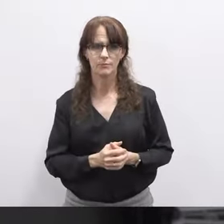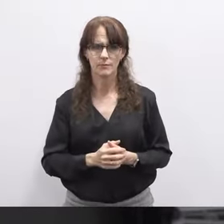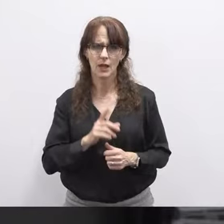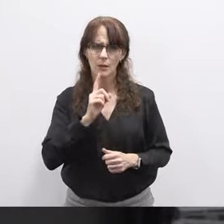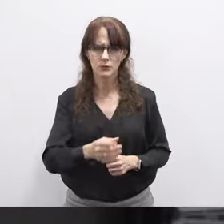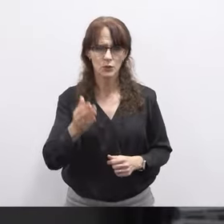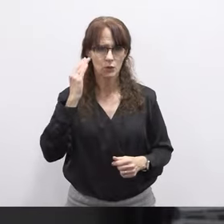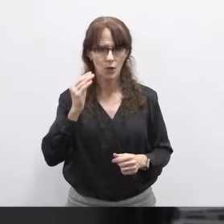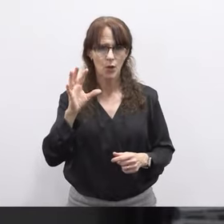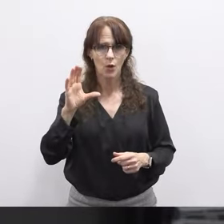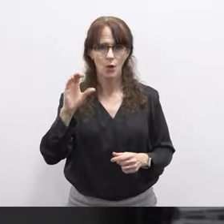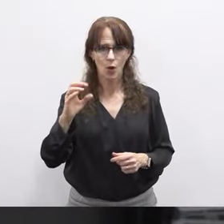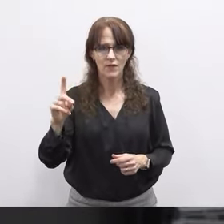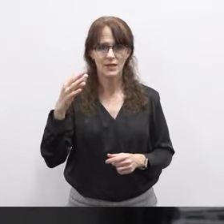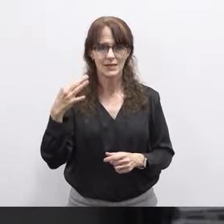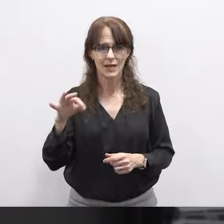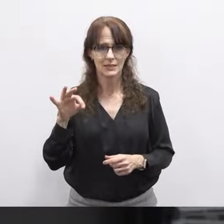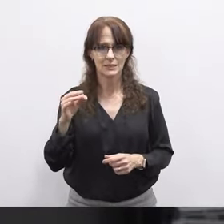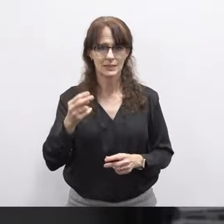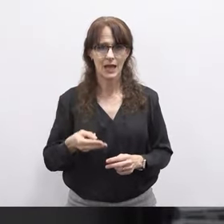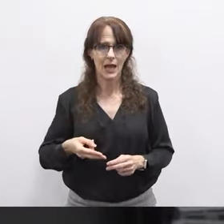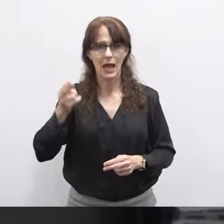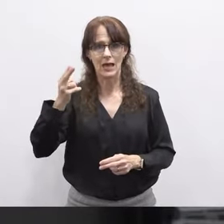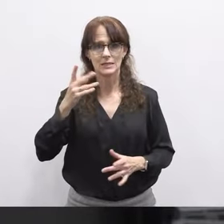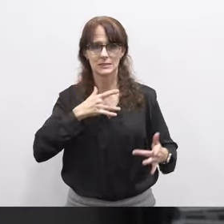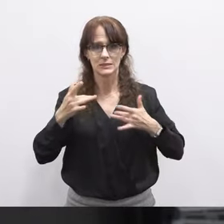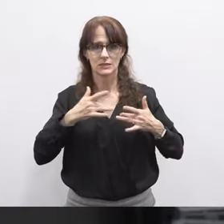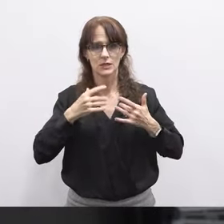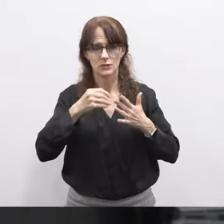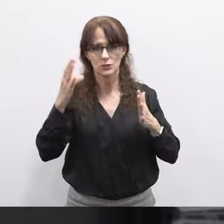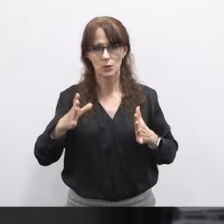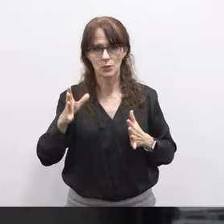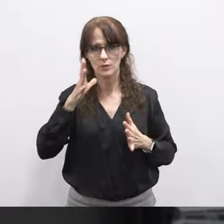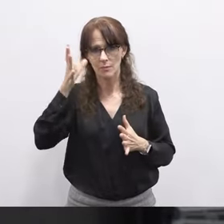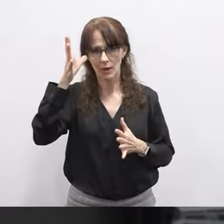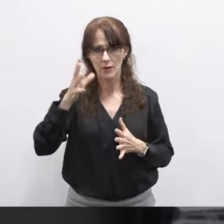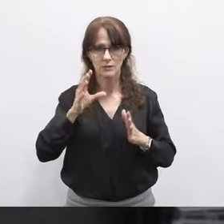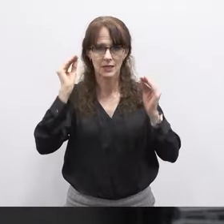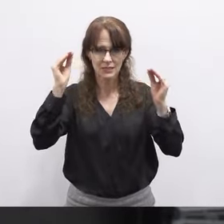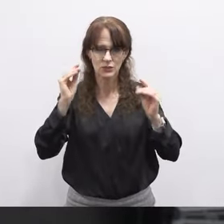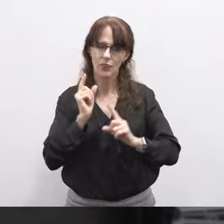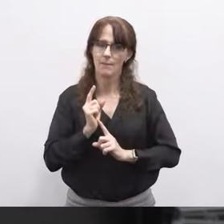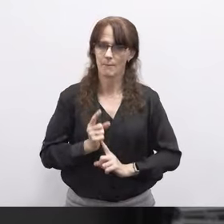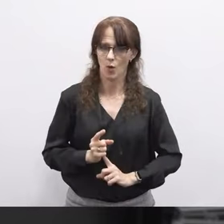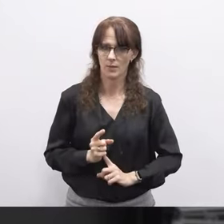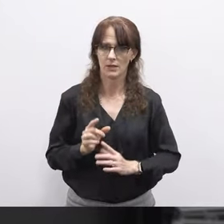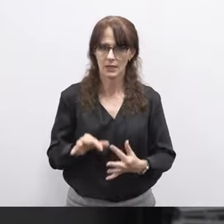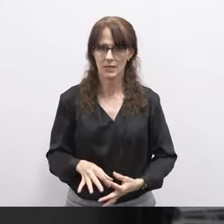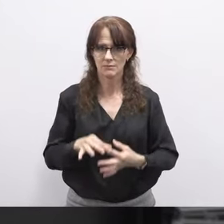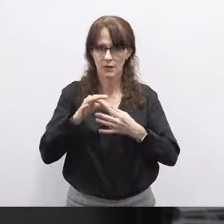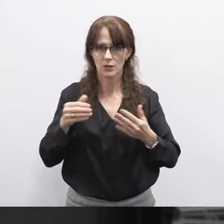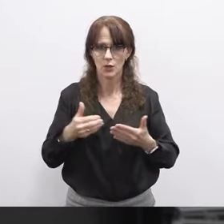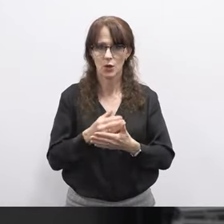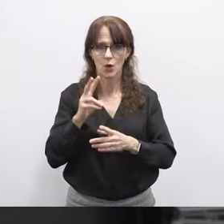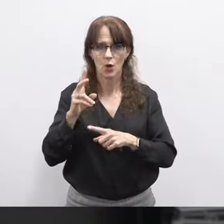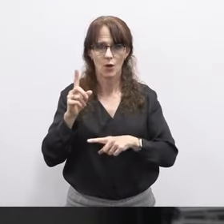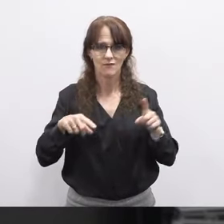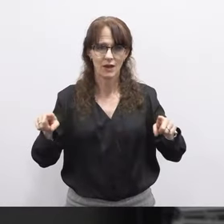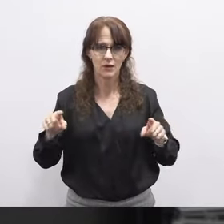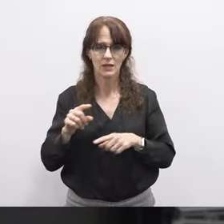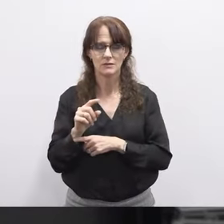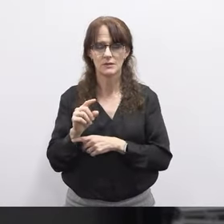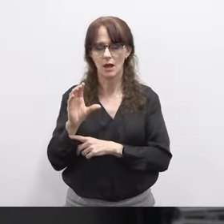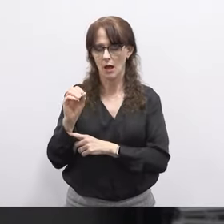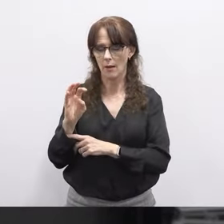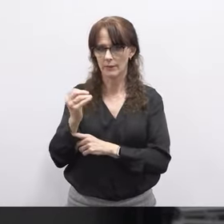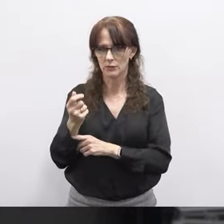aware, COVID-19 is one of the highest concerns for students, parents, and teachers at the moment, especially with the new variant, Omicron, We